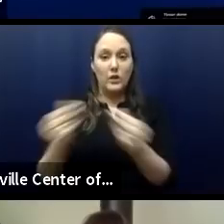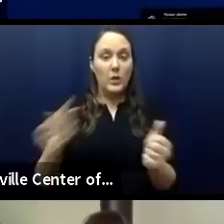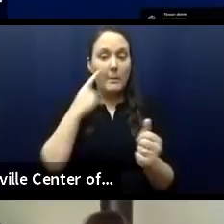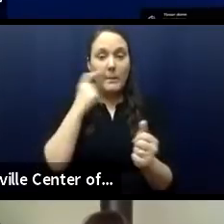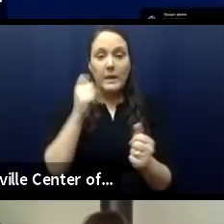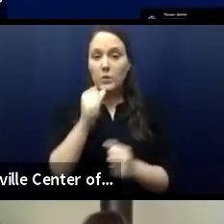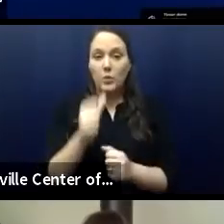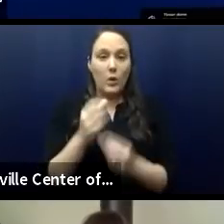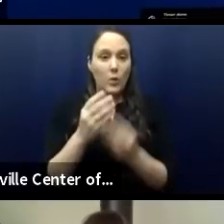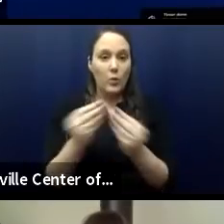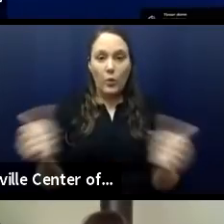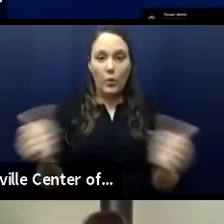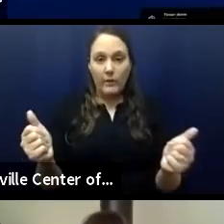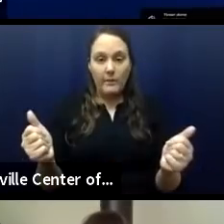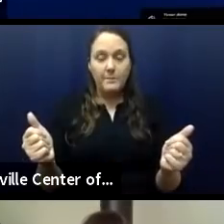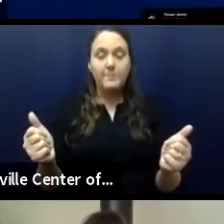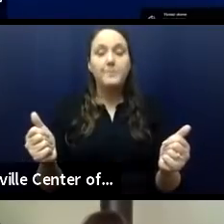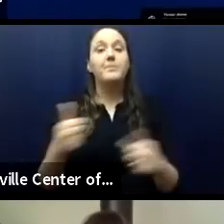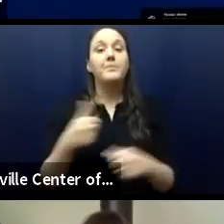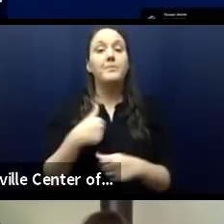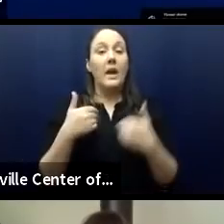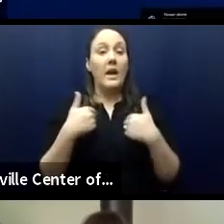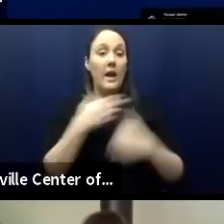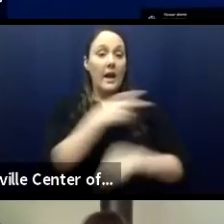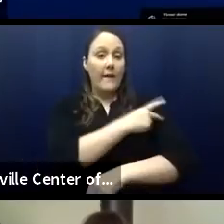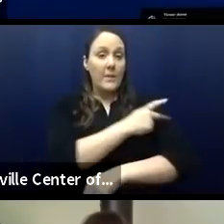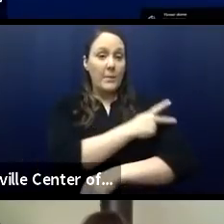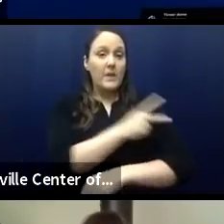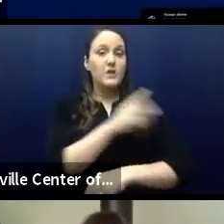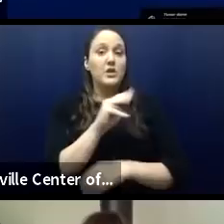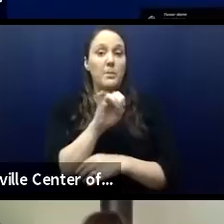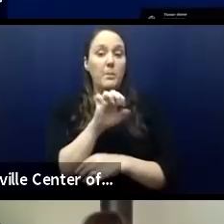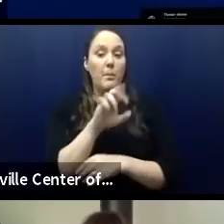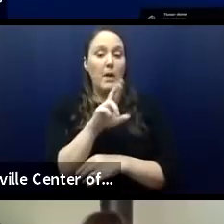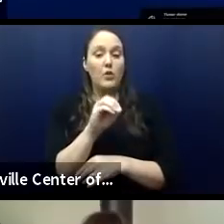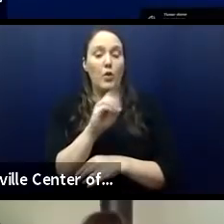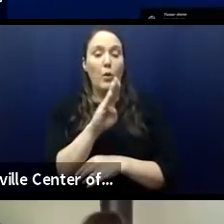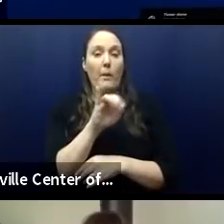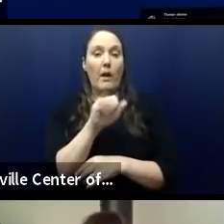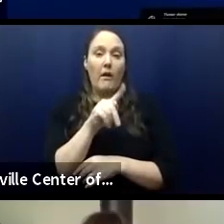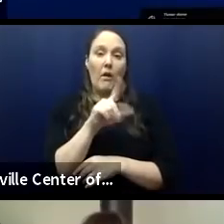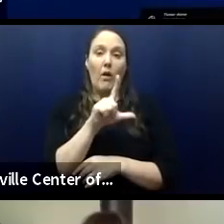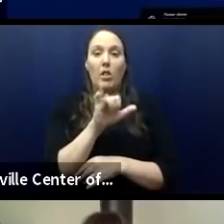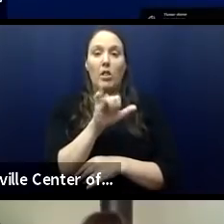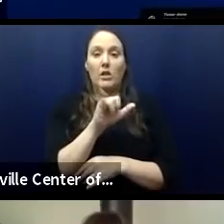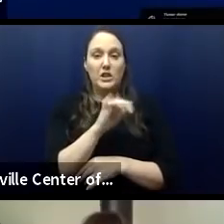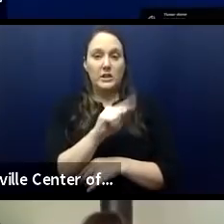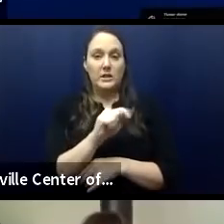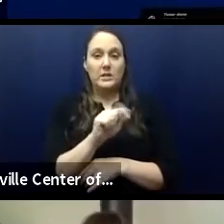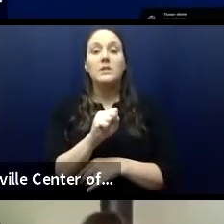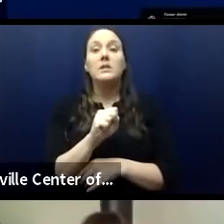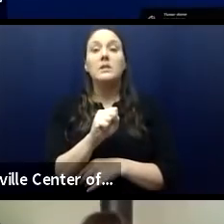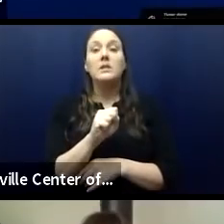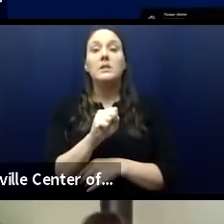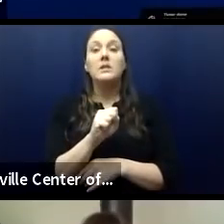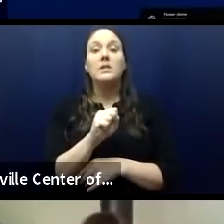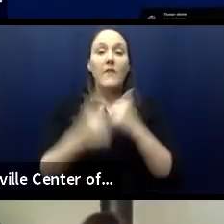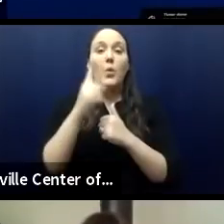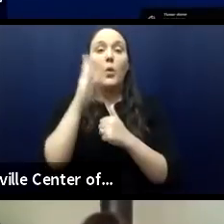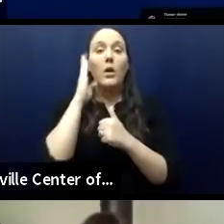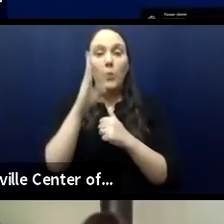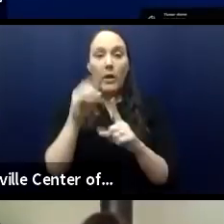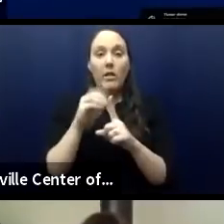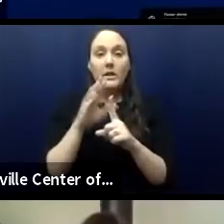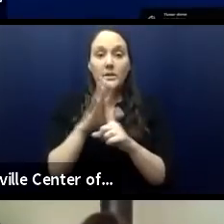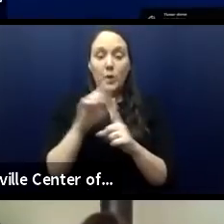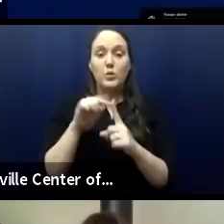away. I have a patient who is a microbiologist who has stated that eventually everyone will be exposed to this virus.